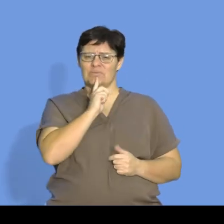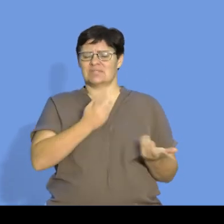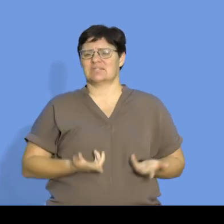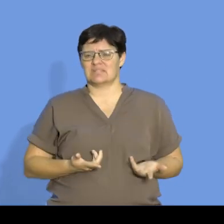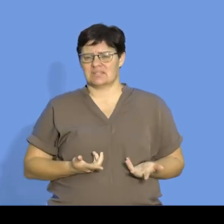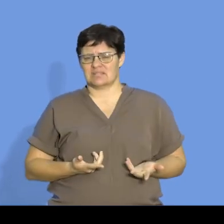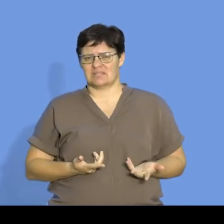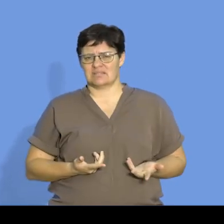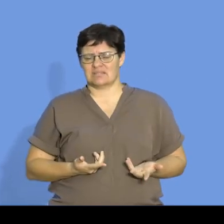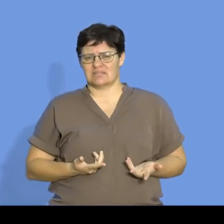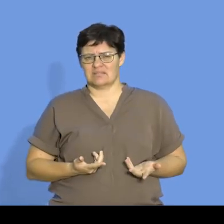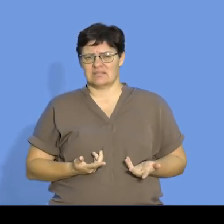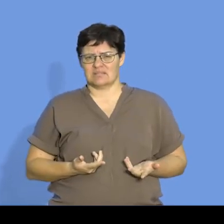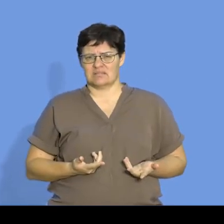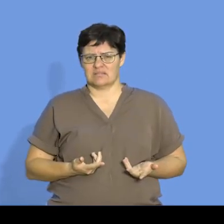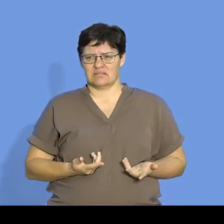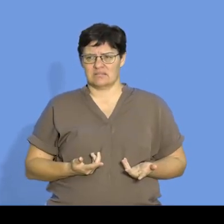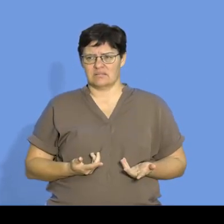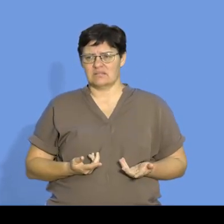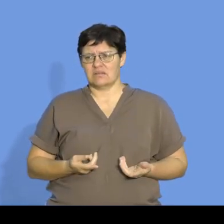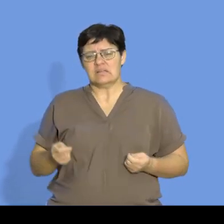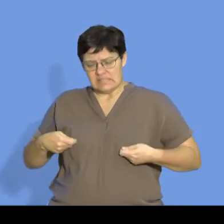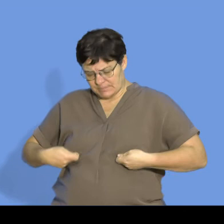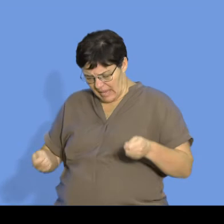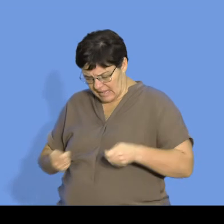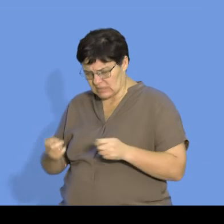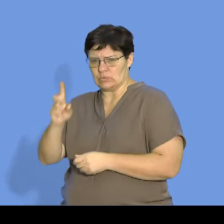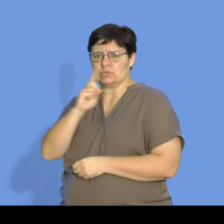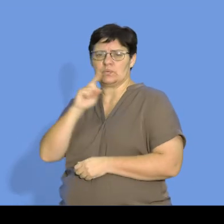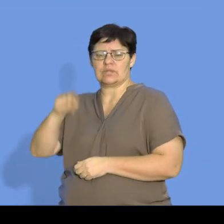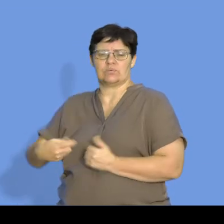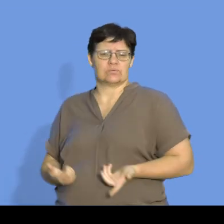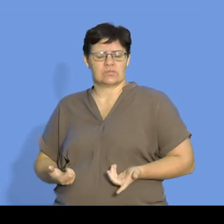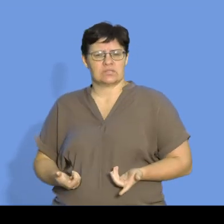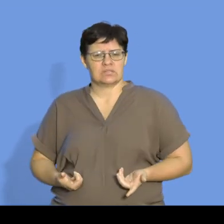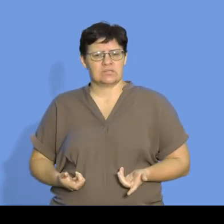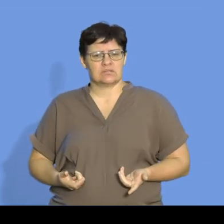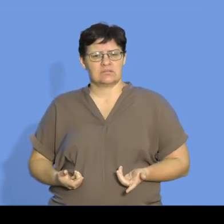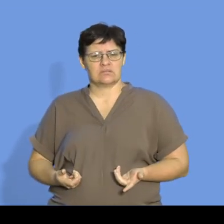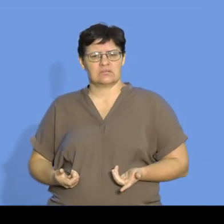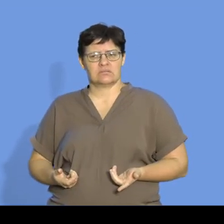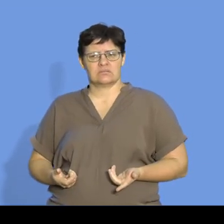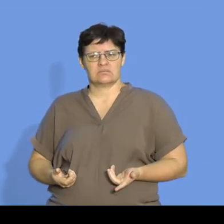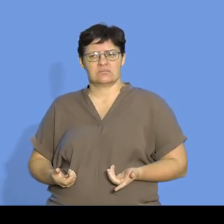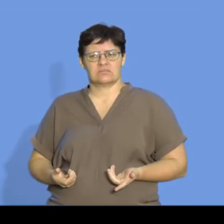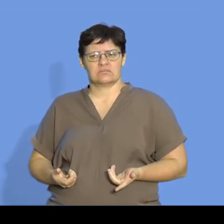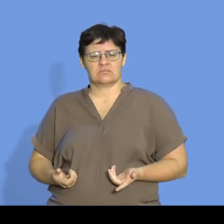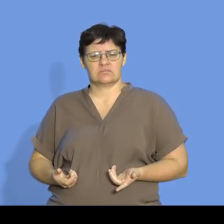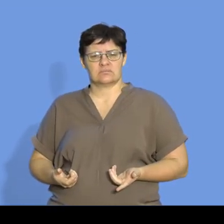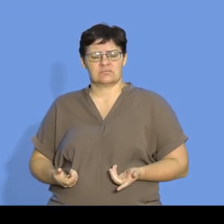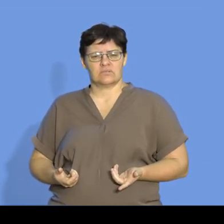consideration. She's budgeted 5,000. She spent 2,000, right? So there's your budgeted